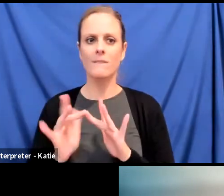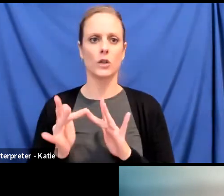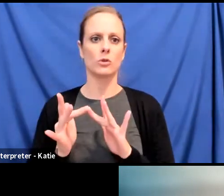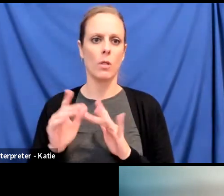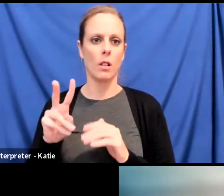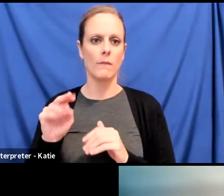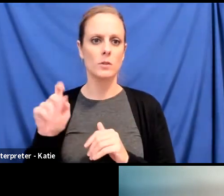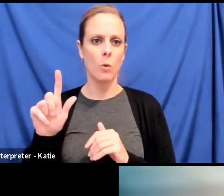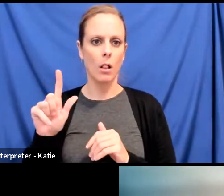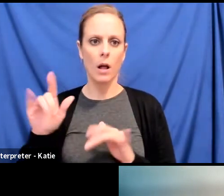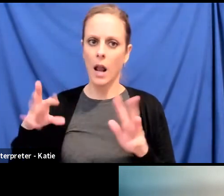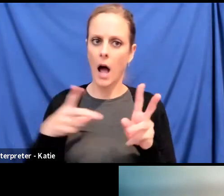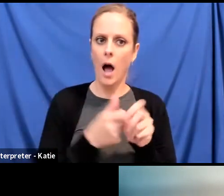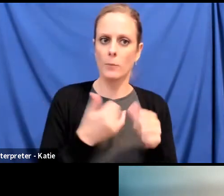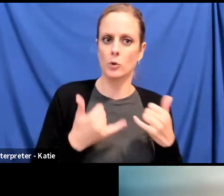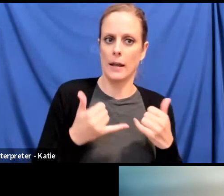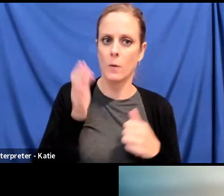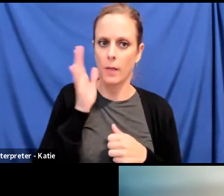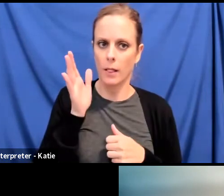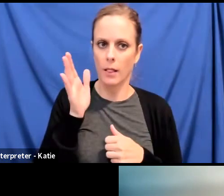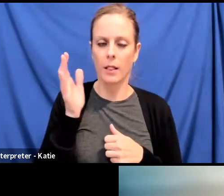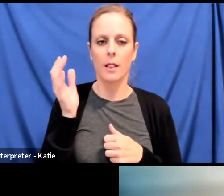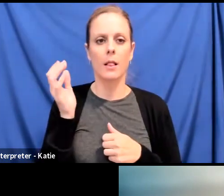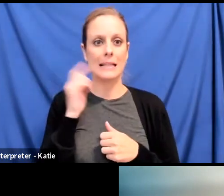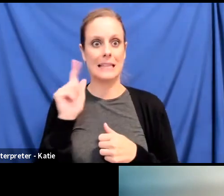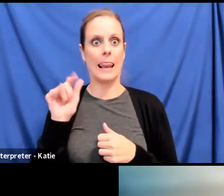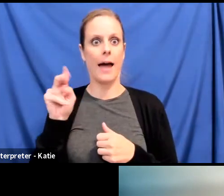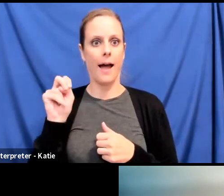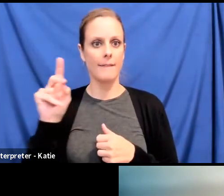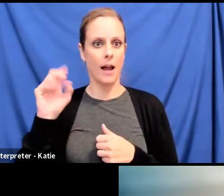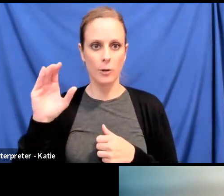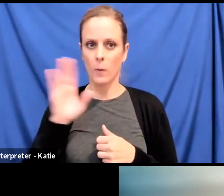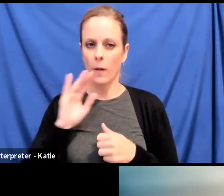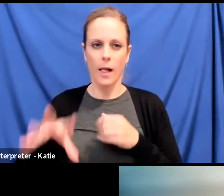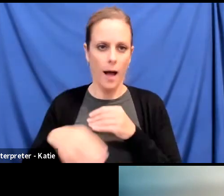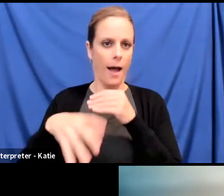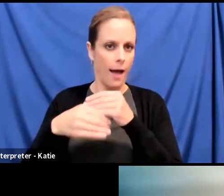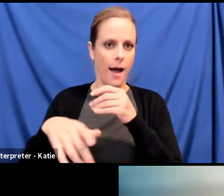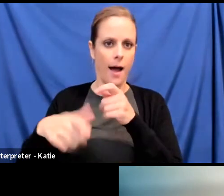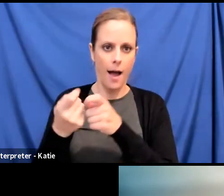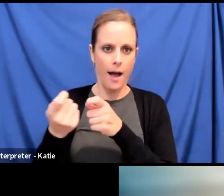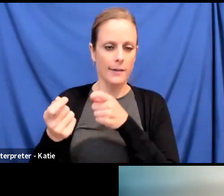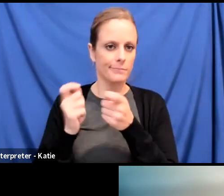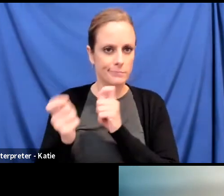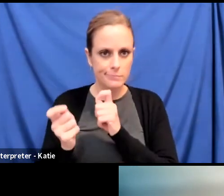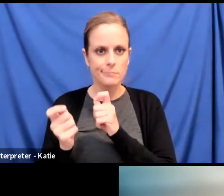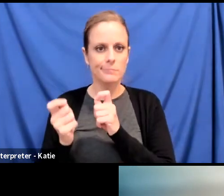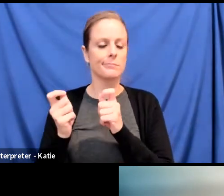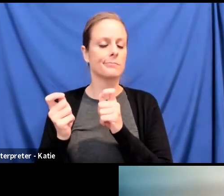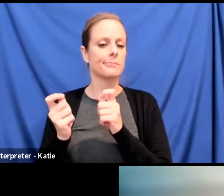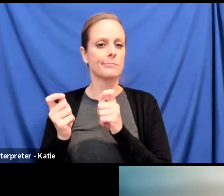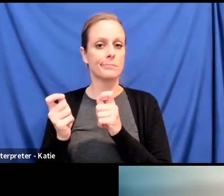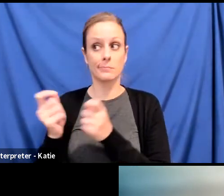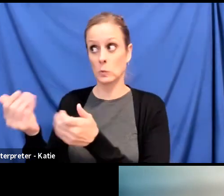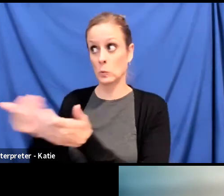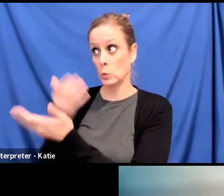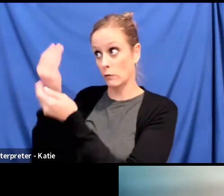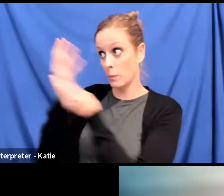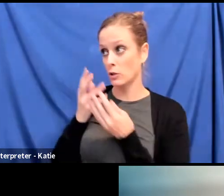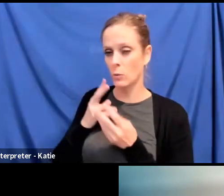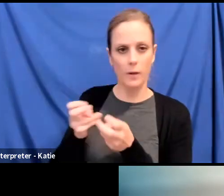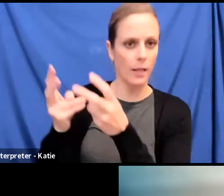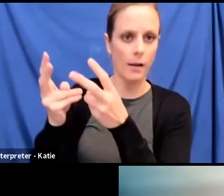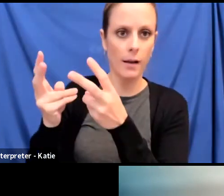date. Because it's be a working document, we can keep updating it as we get new information or